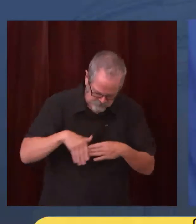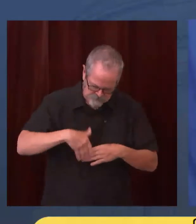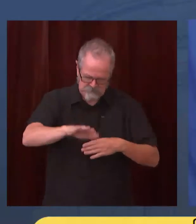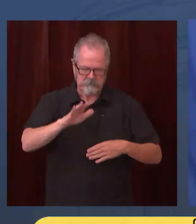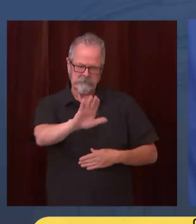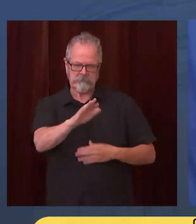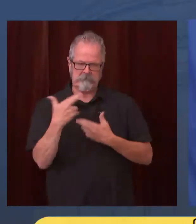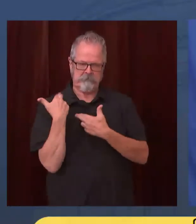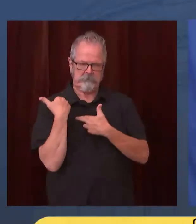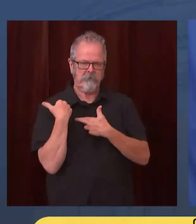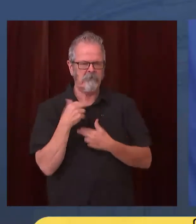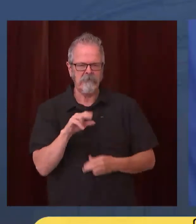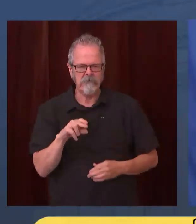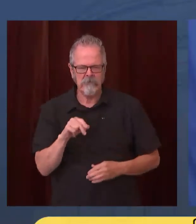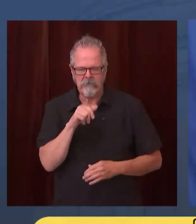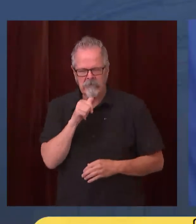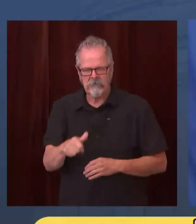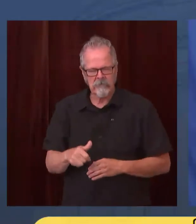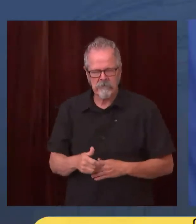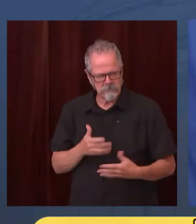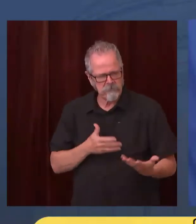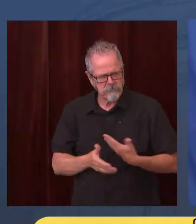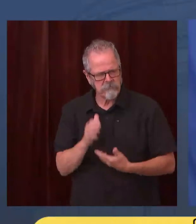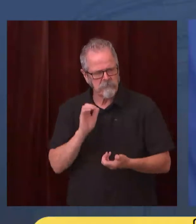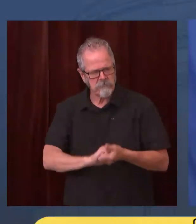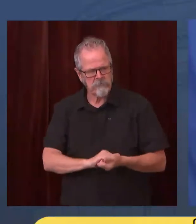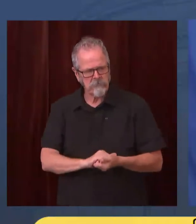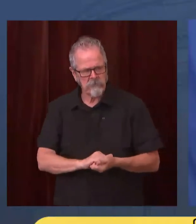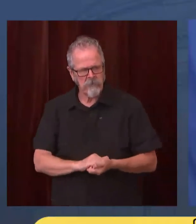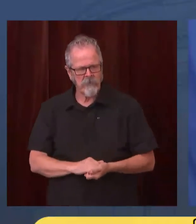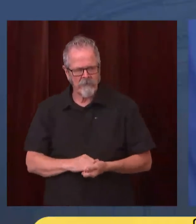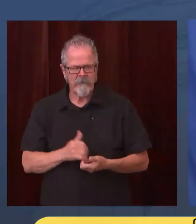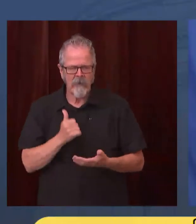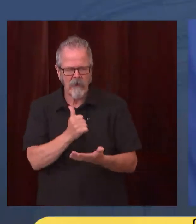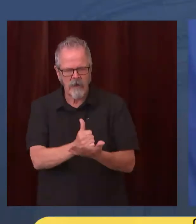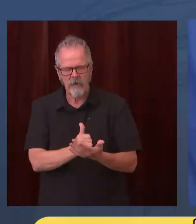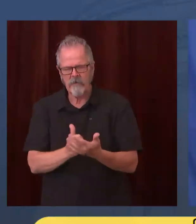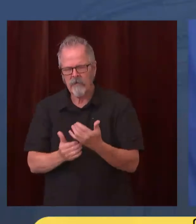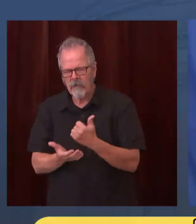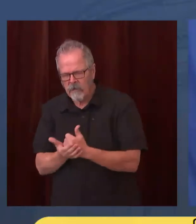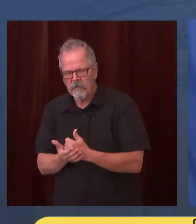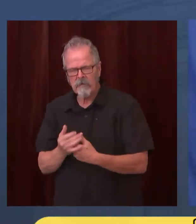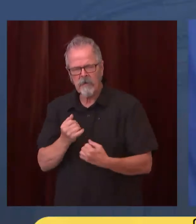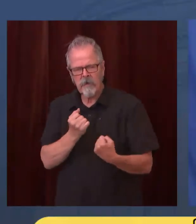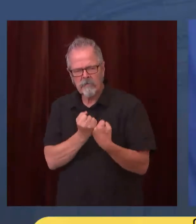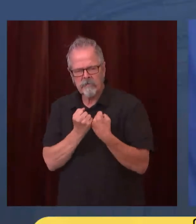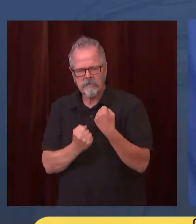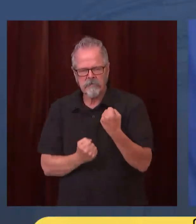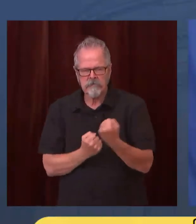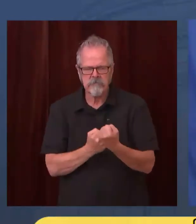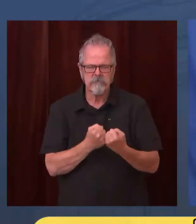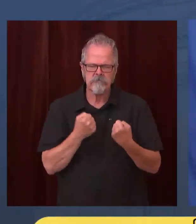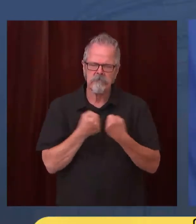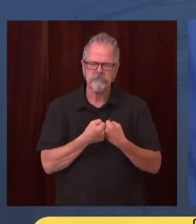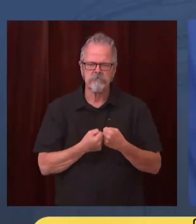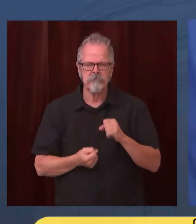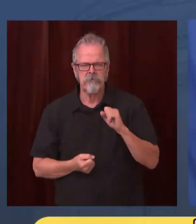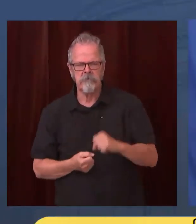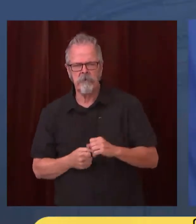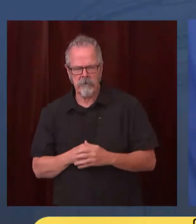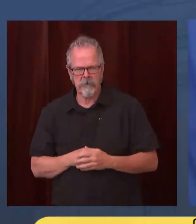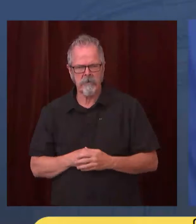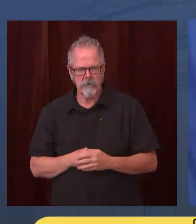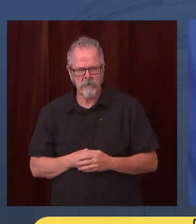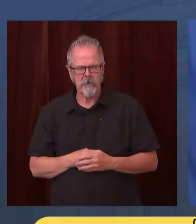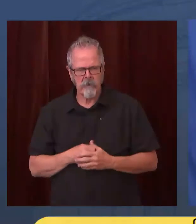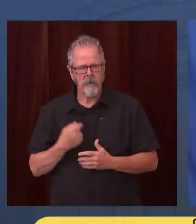and if we feel that is impacting significantly what's occurring in our system. So let me be clear. Right now, I can't